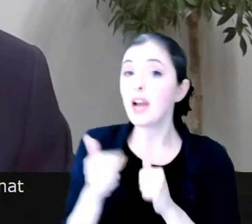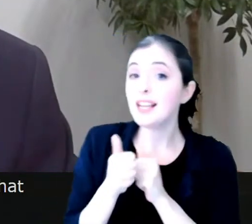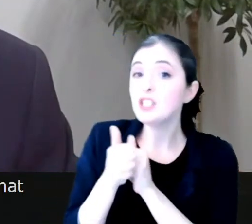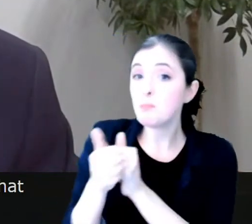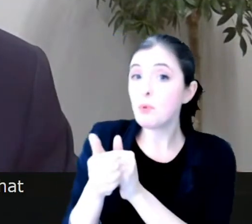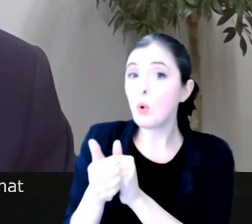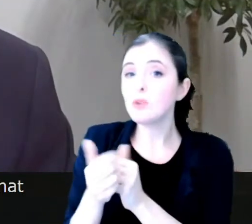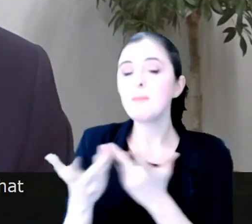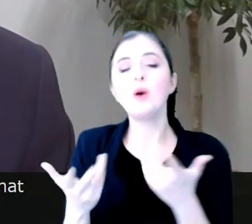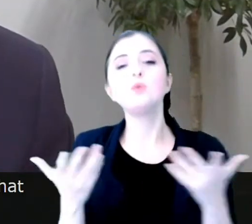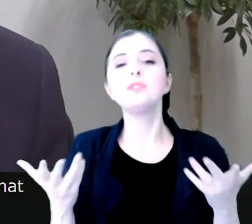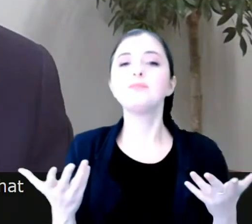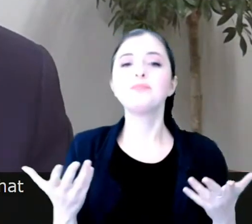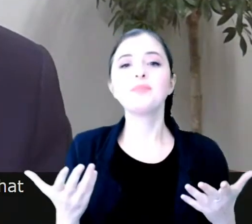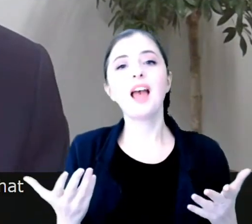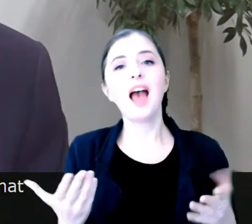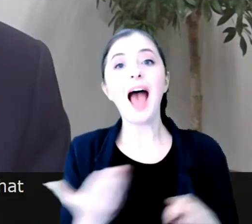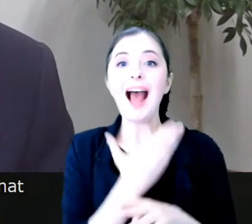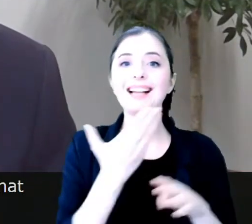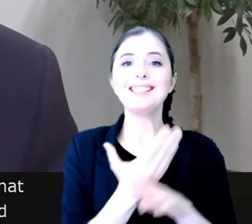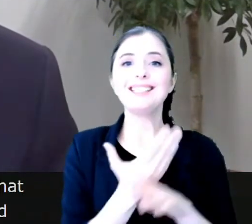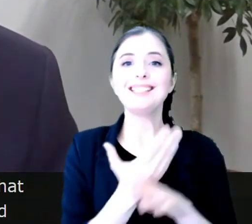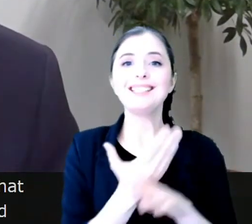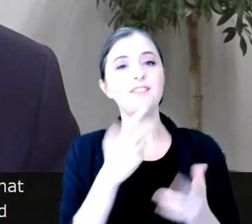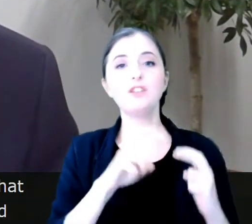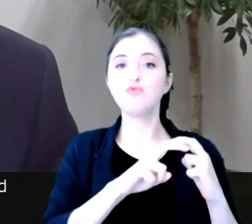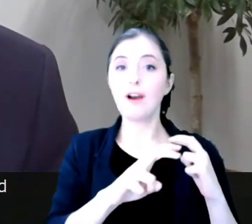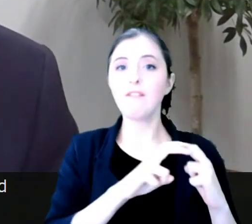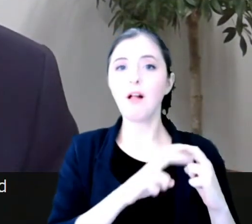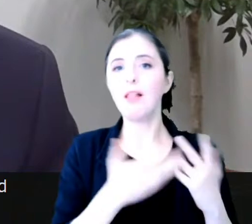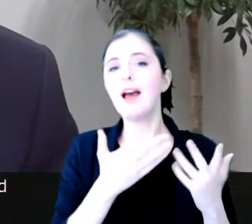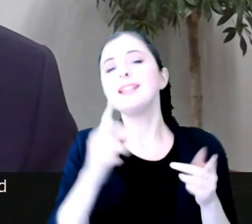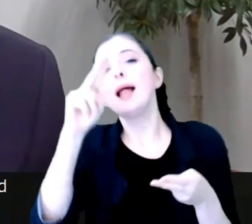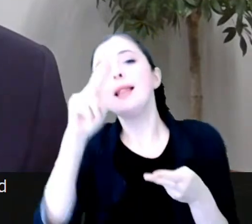and less reliance on cars. And you're spot on. Actually,